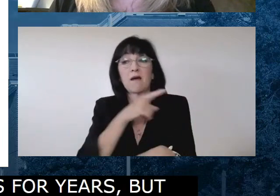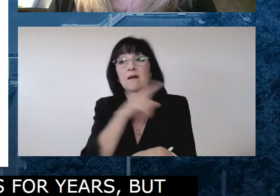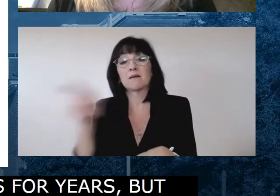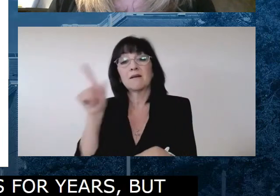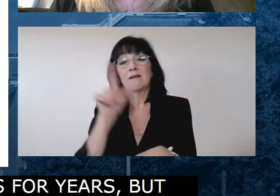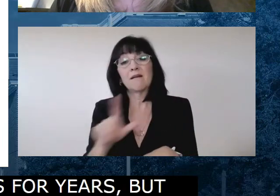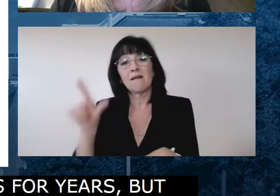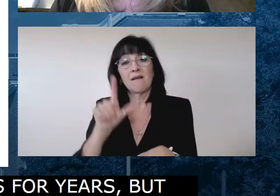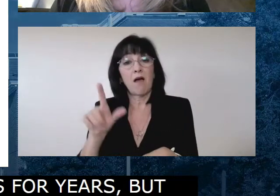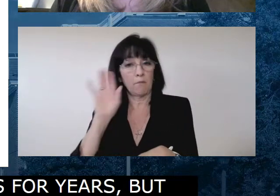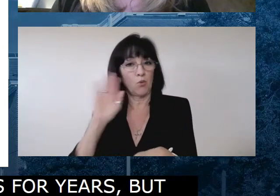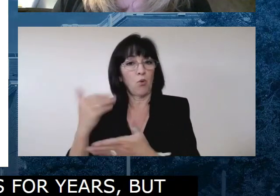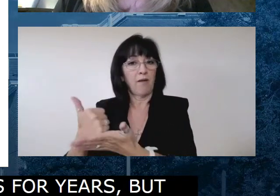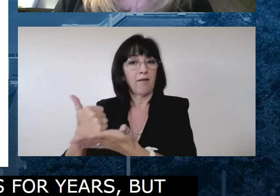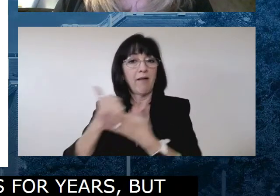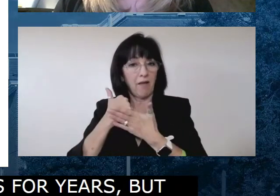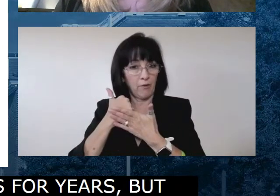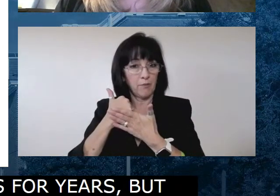us, where